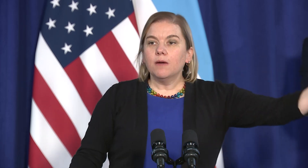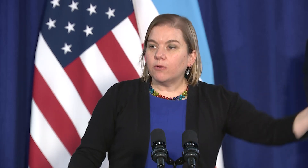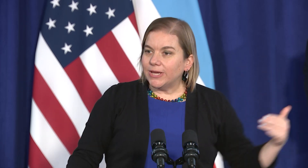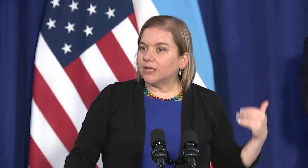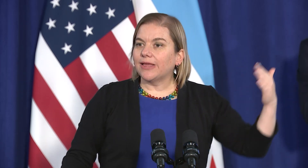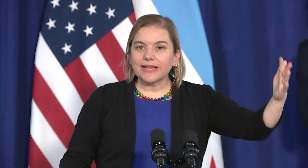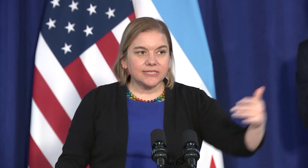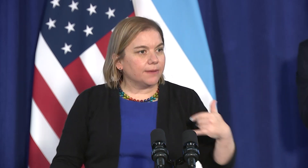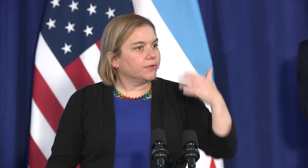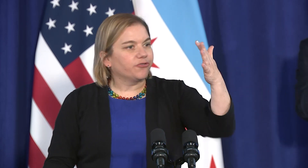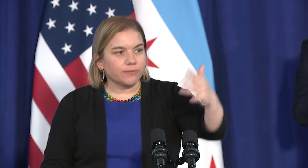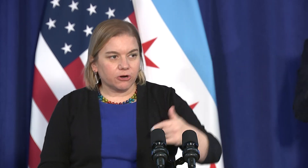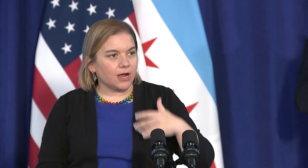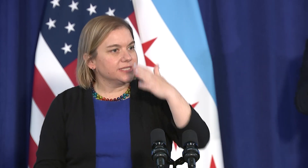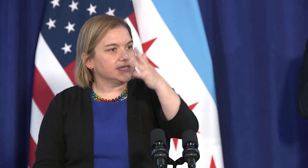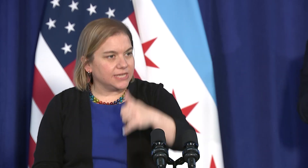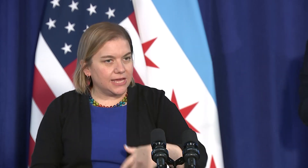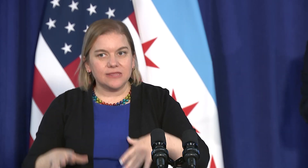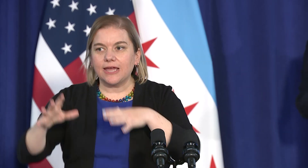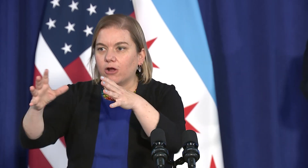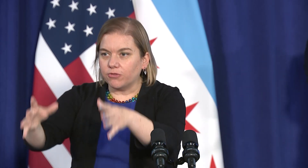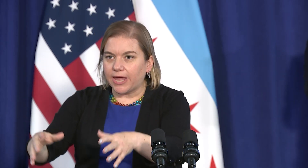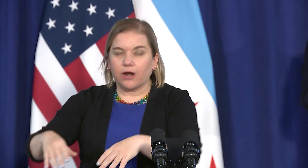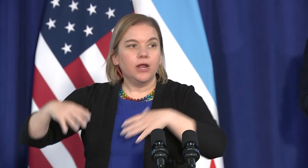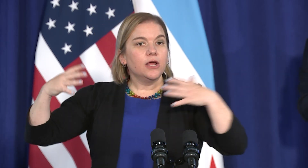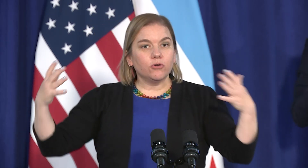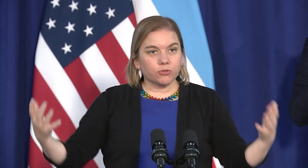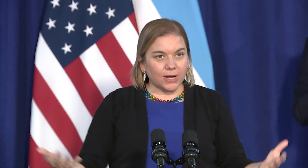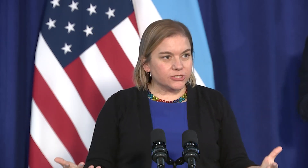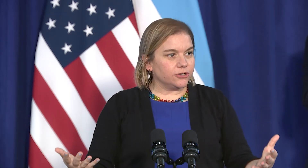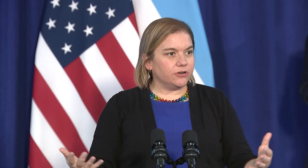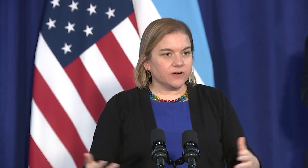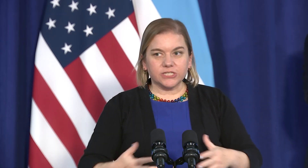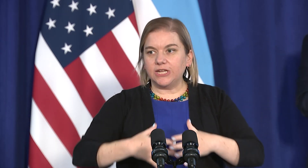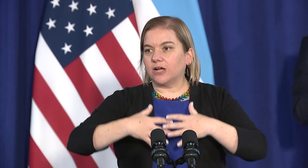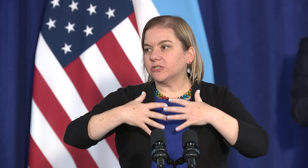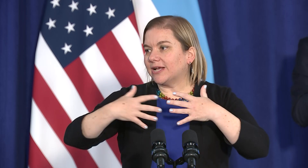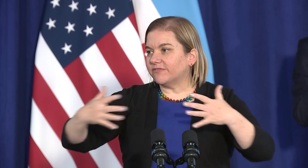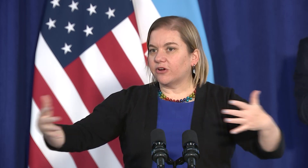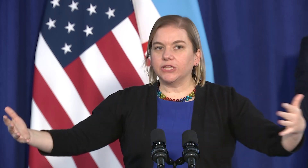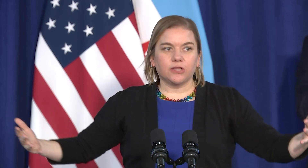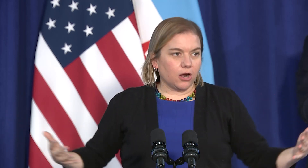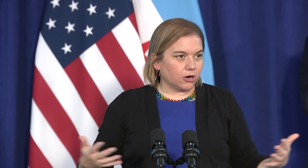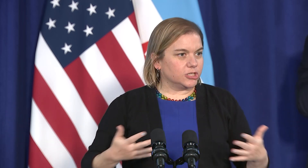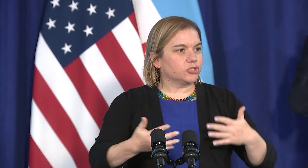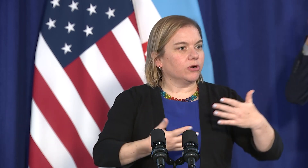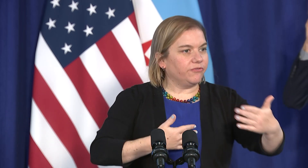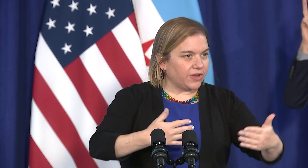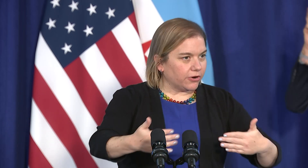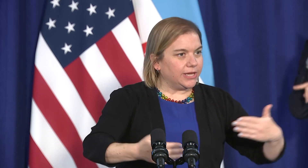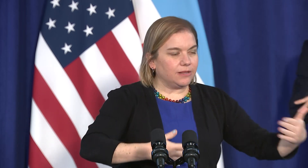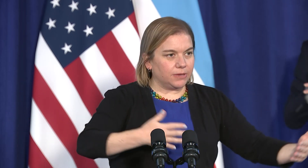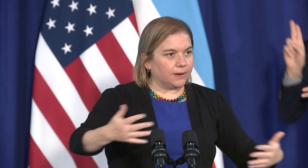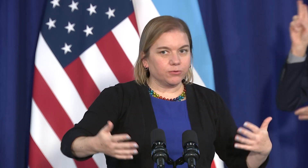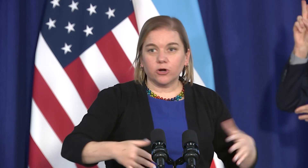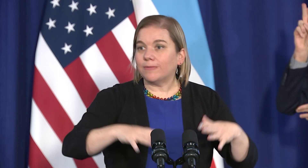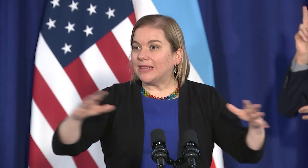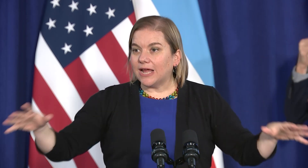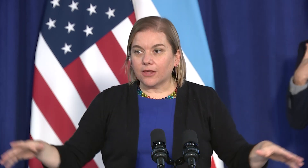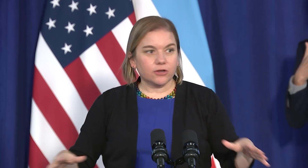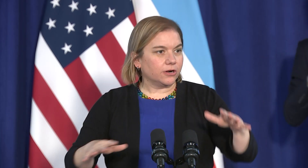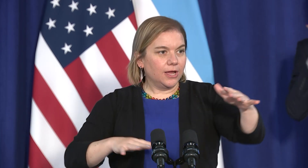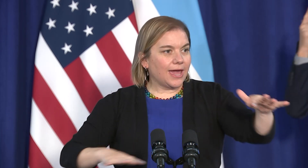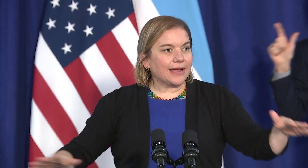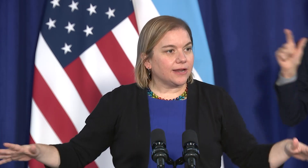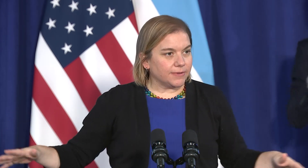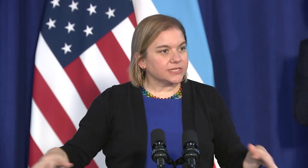Center, but we collect samples from across the city and they go there. Northwestern University also has a very large sort of variant program, and